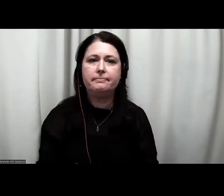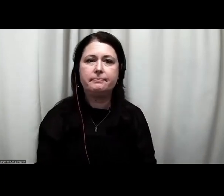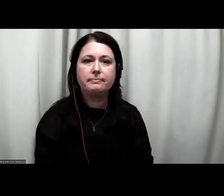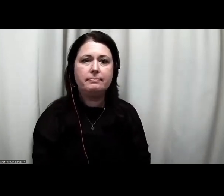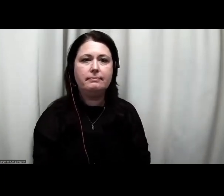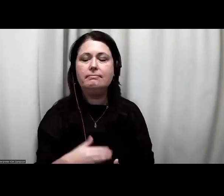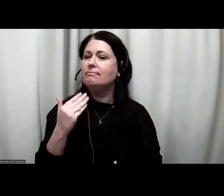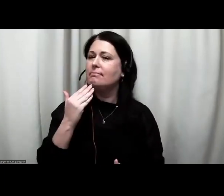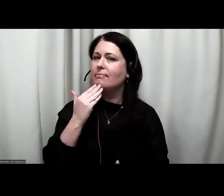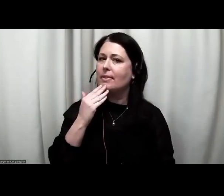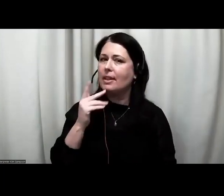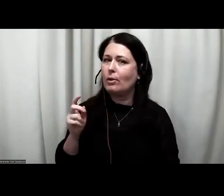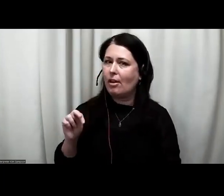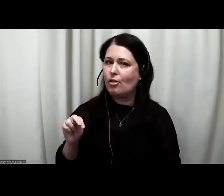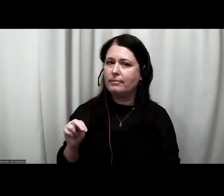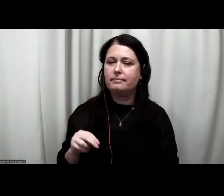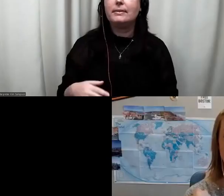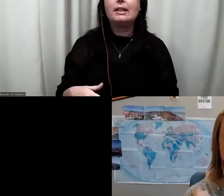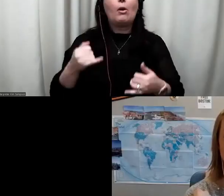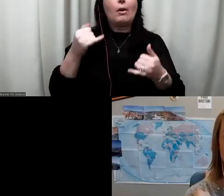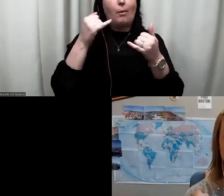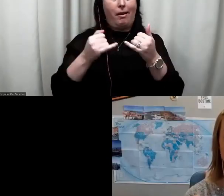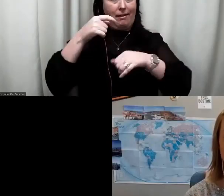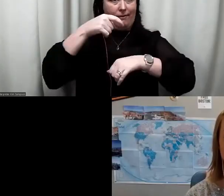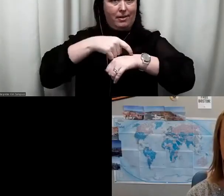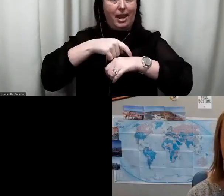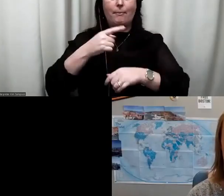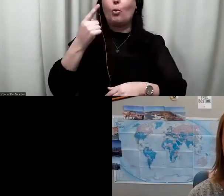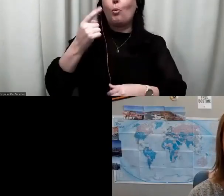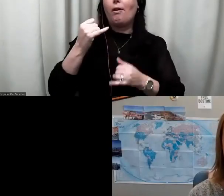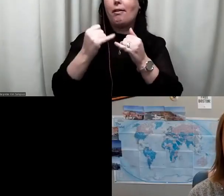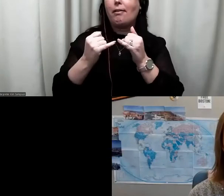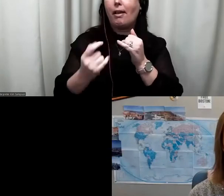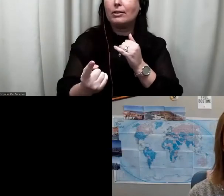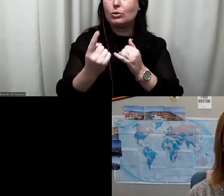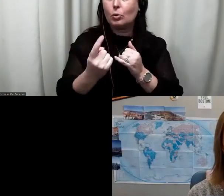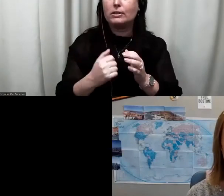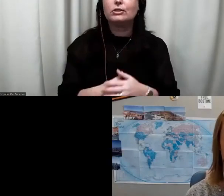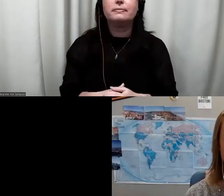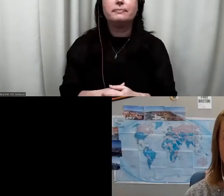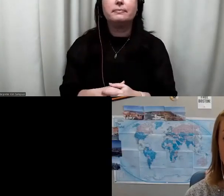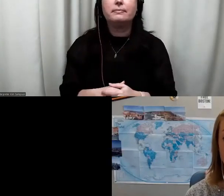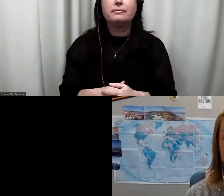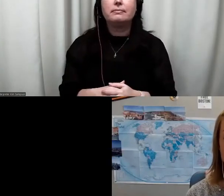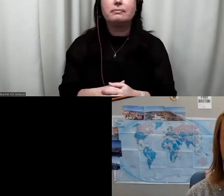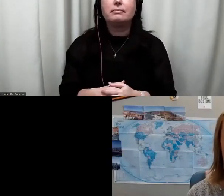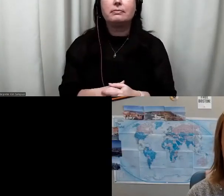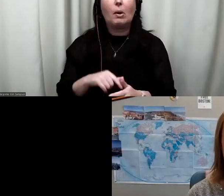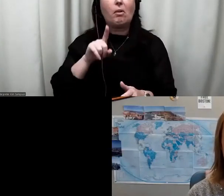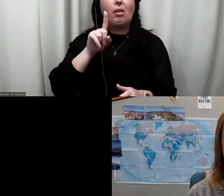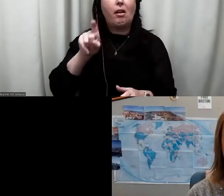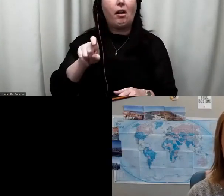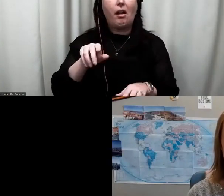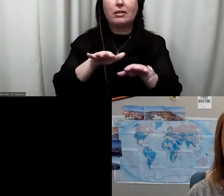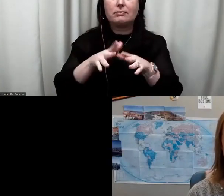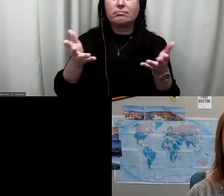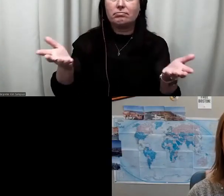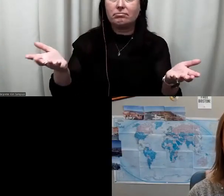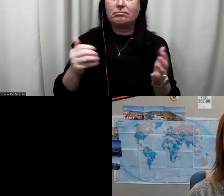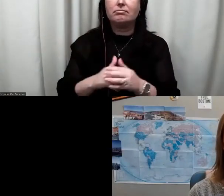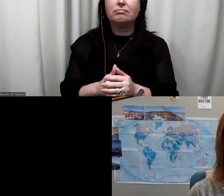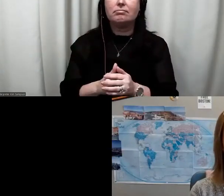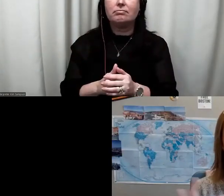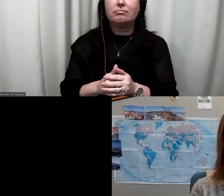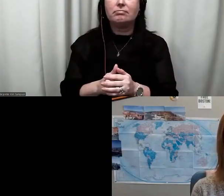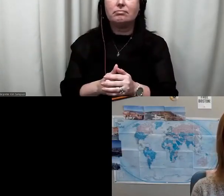Great, thank you, Karen. I know we're at the end of our time, but one more question just came in. I'm just gonna ask it here and I'll say to this